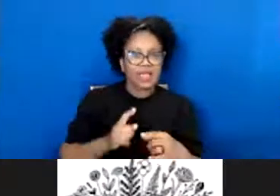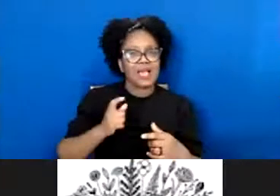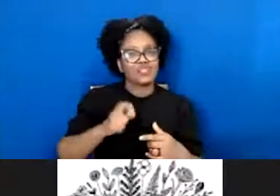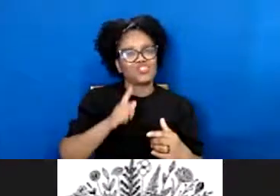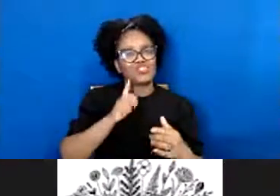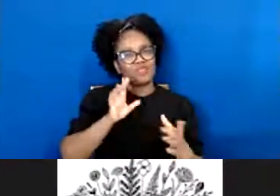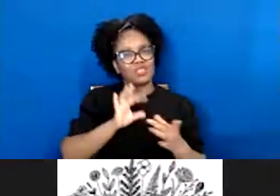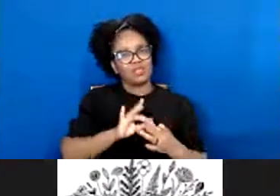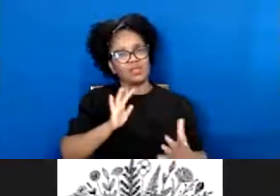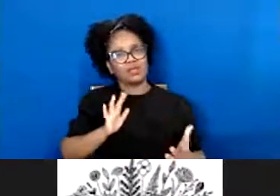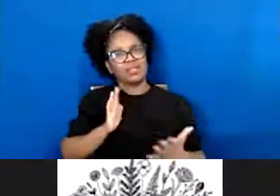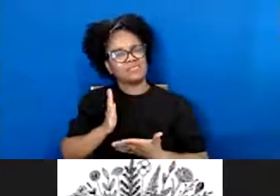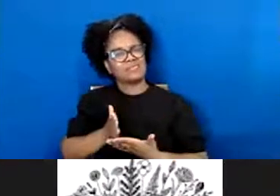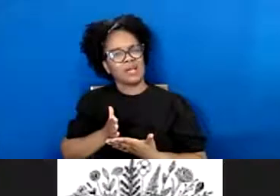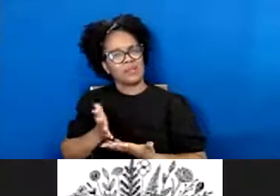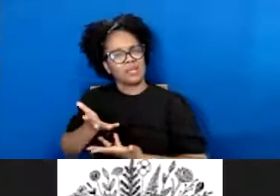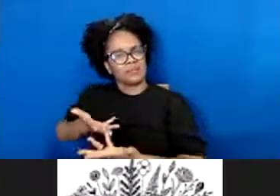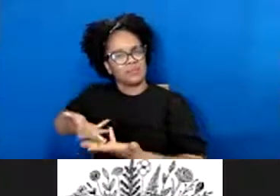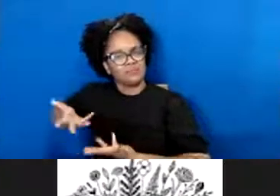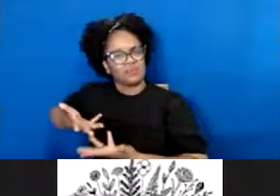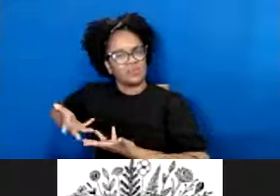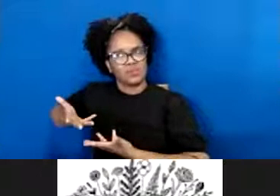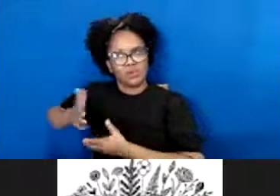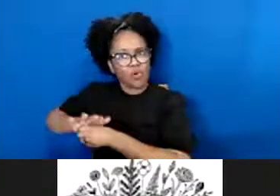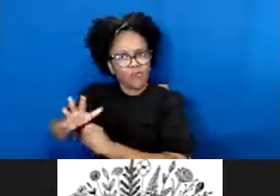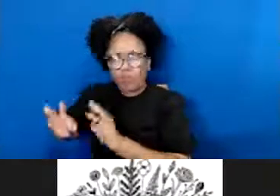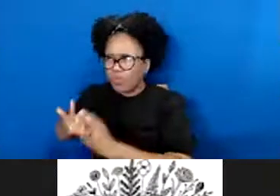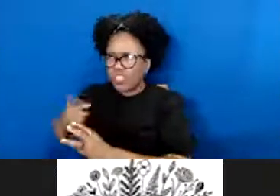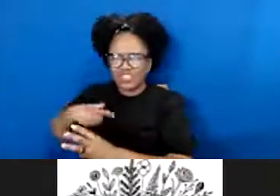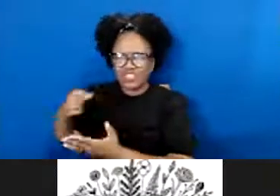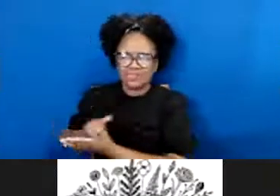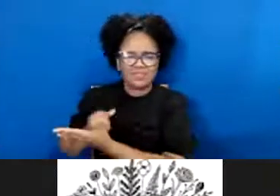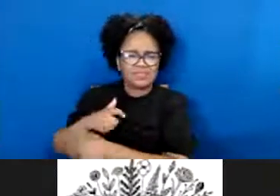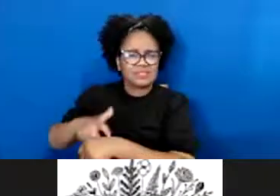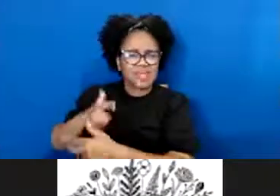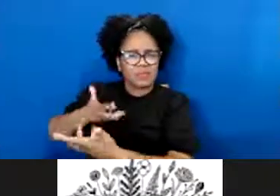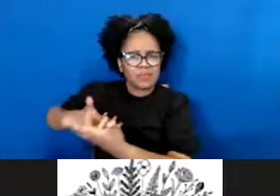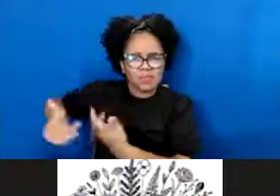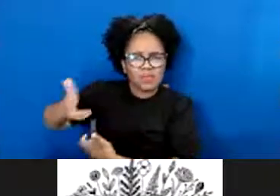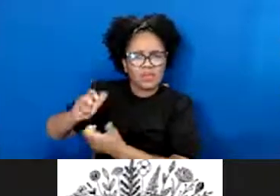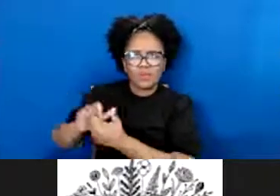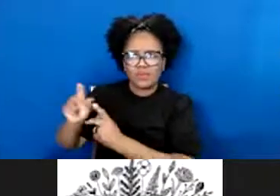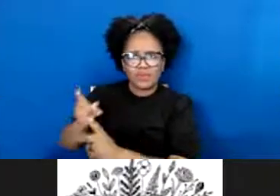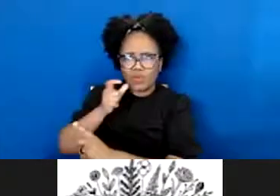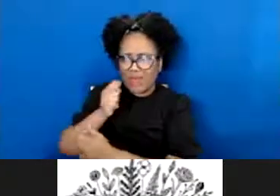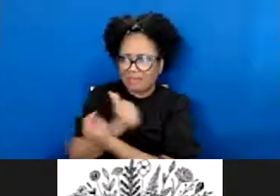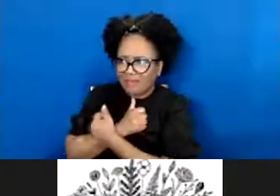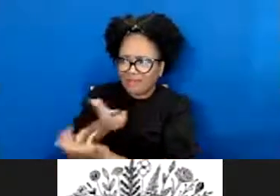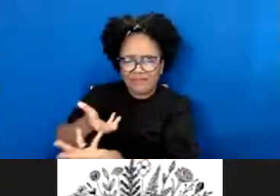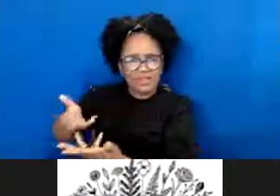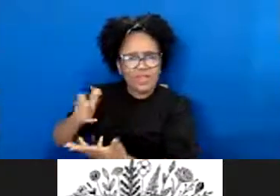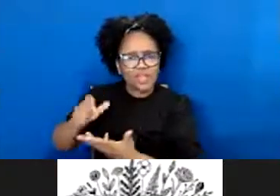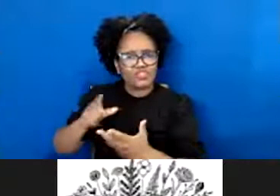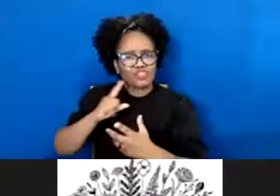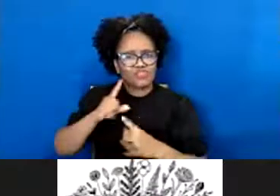of people and be around people I love, like literal people, right? Not virtual people, but I'm scared. So that's not a good way to end